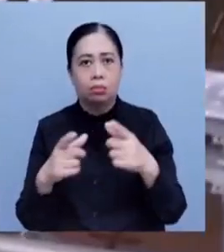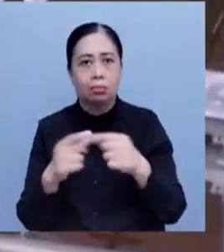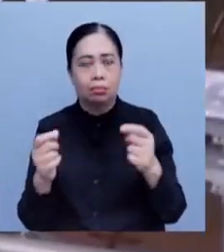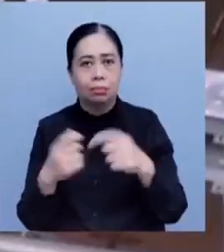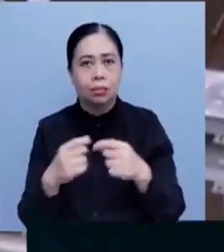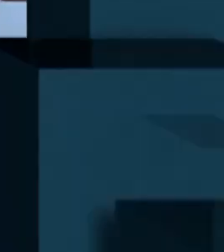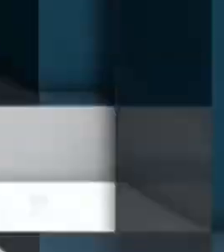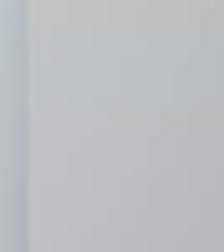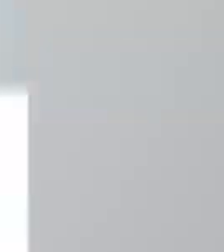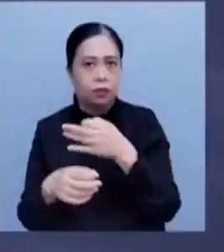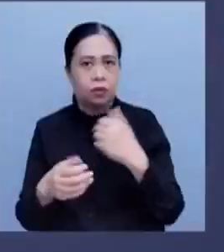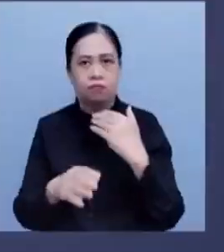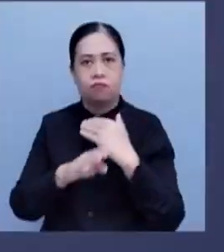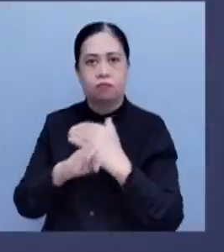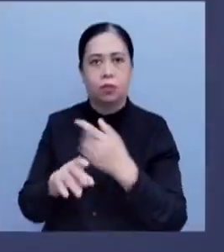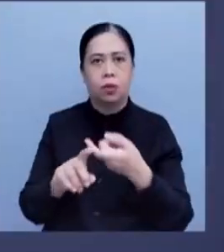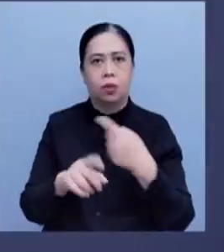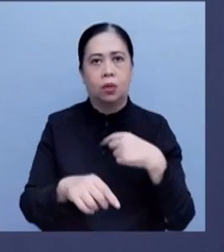prefectures.